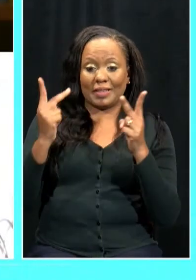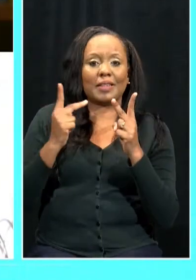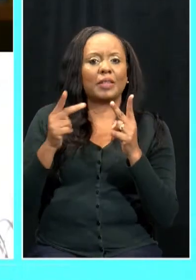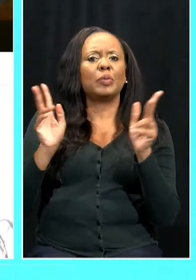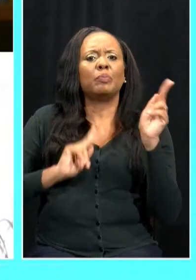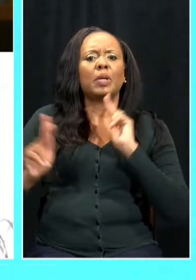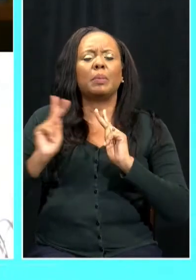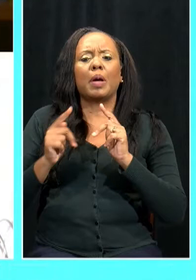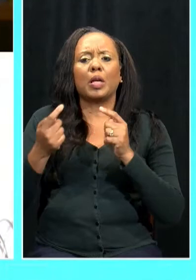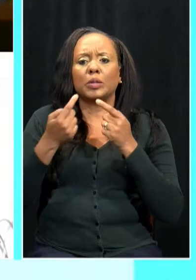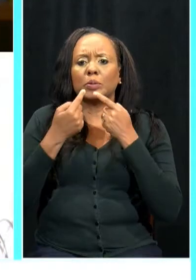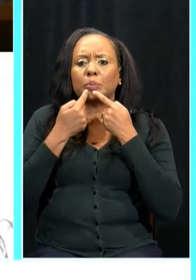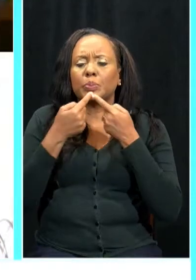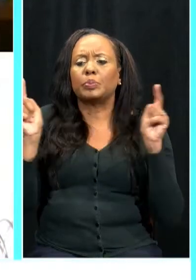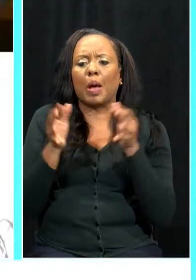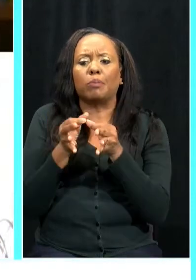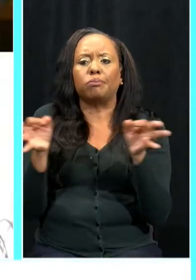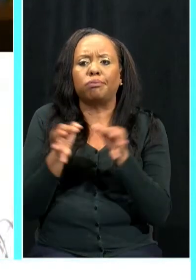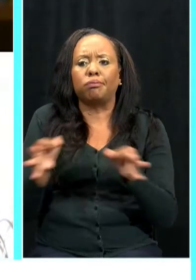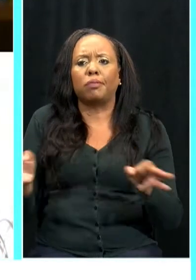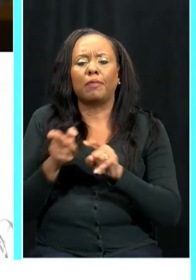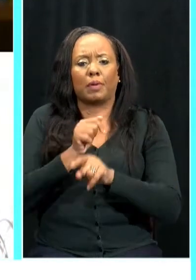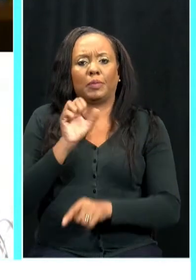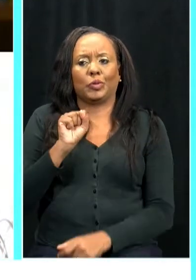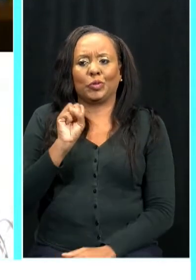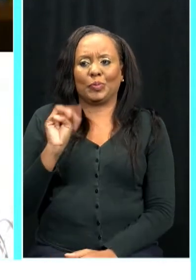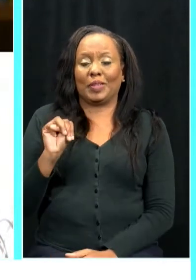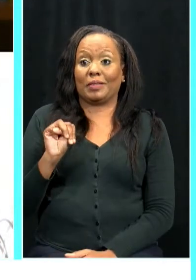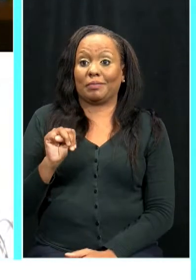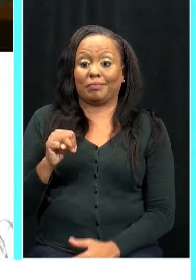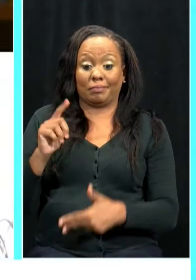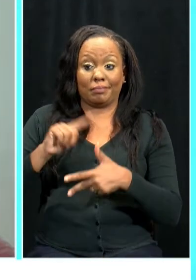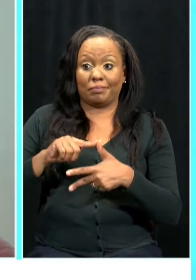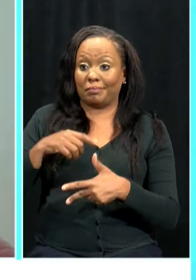the comments and questions that come from our social media pages. Ambassador?